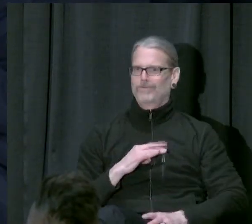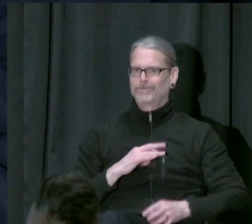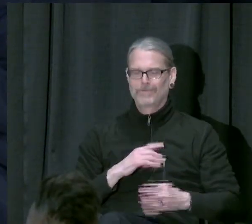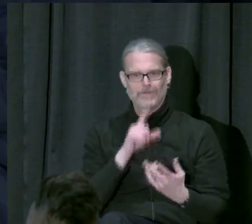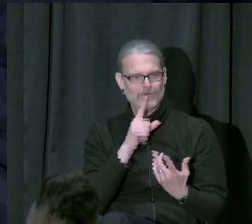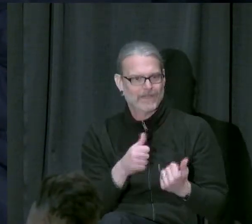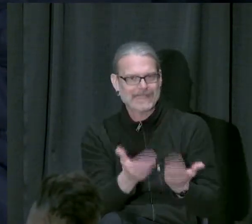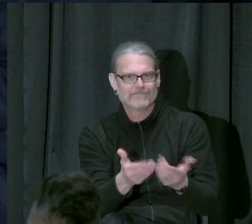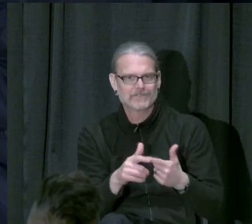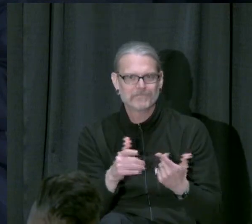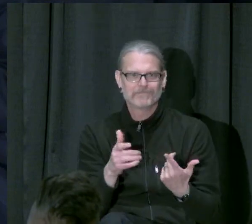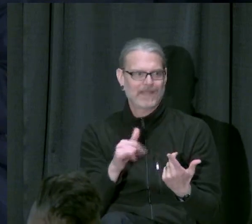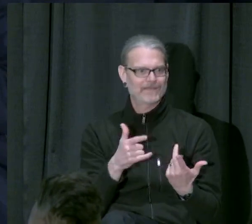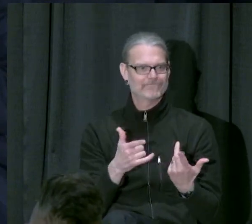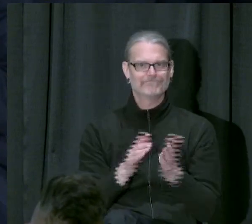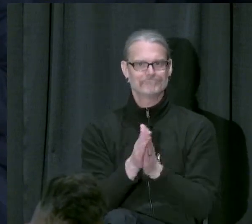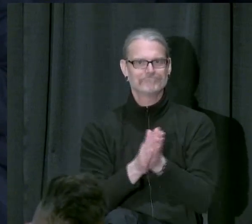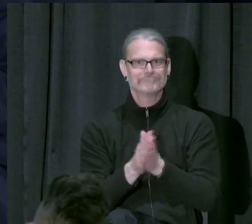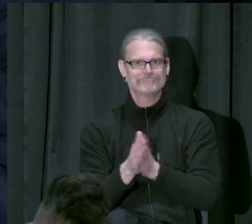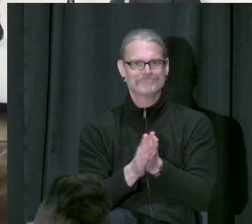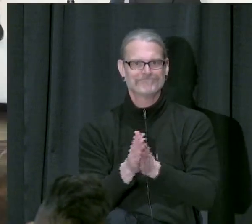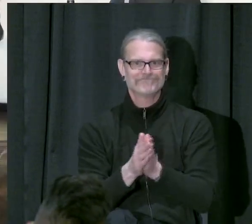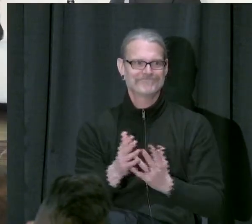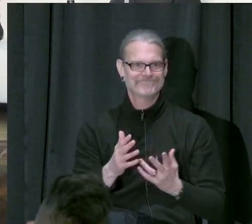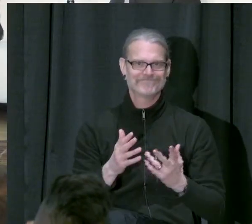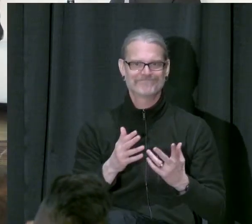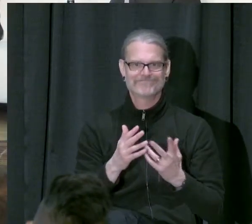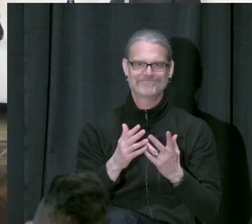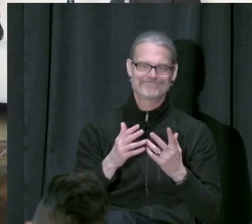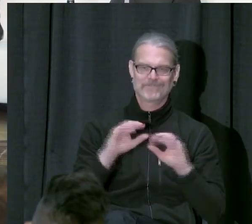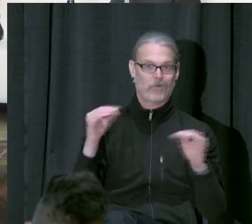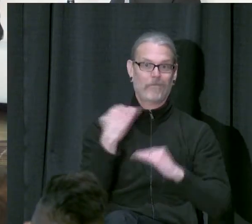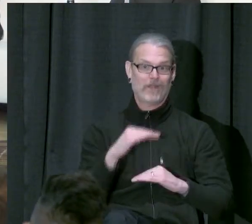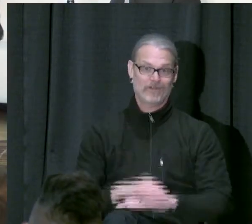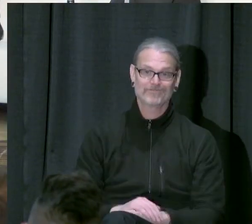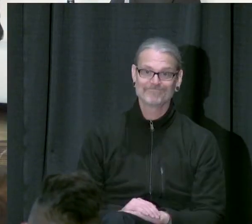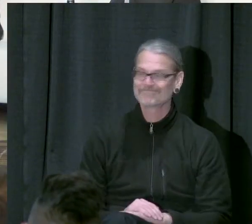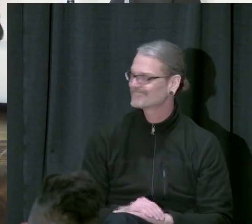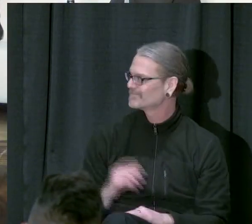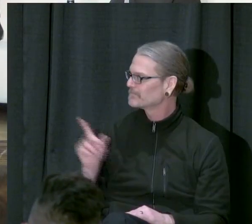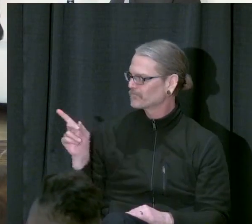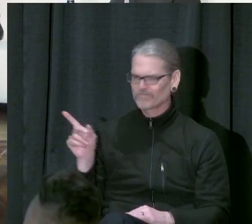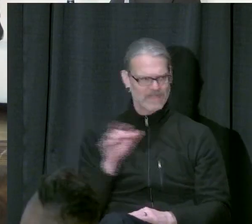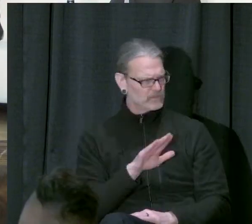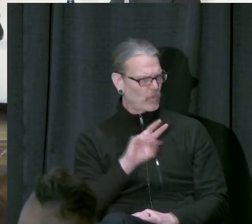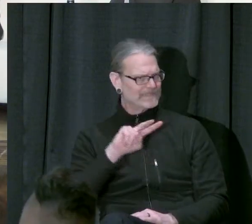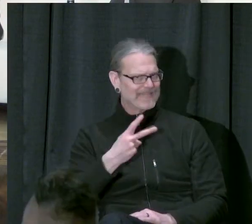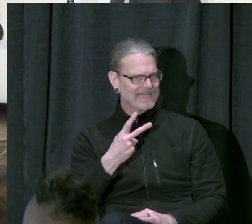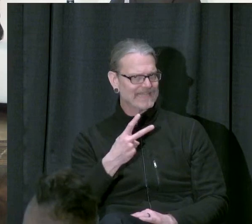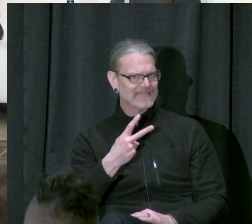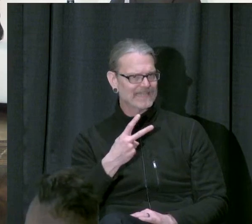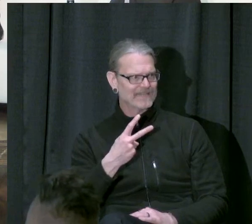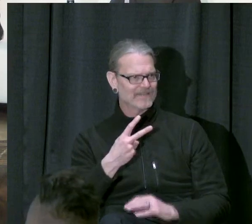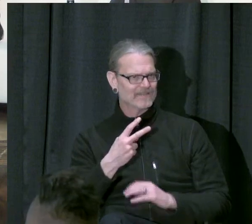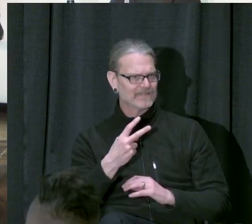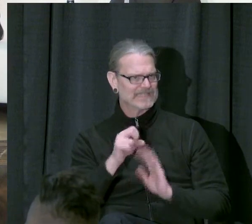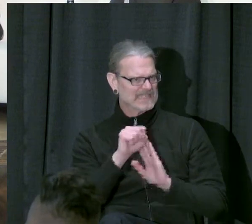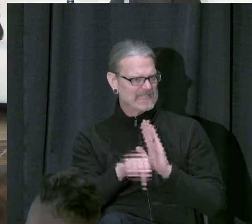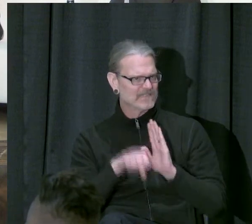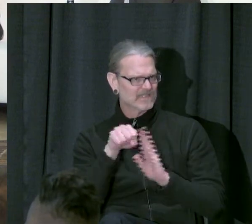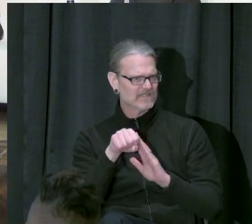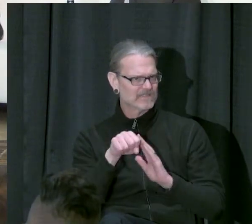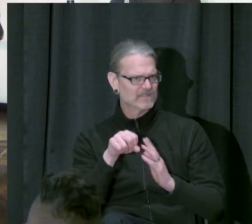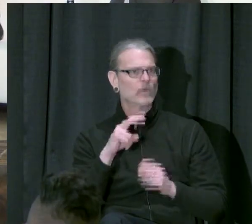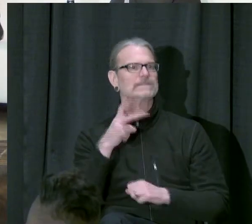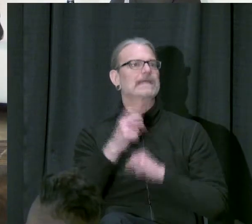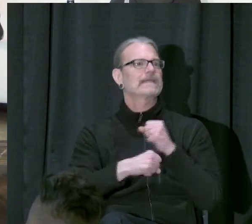them the outlet they want for their own activity. Now, this is your first or second year at CSUN, correct? Or, yeah. What kind of a feedback did you get